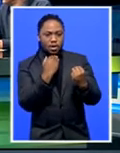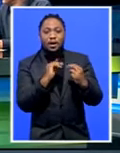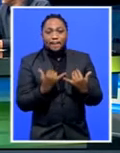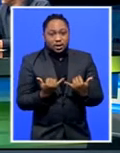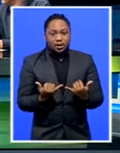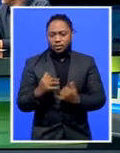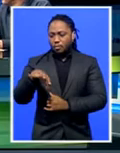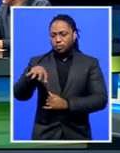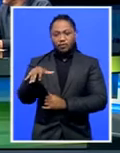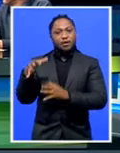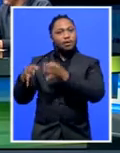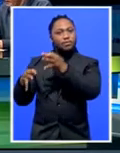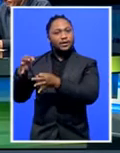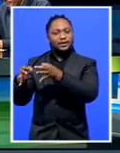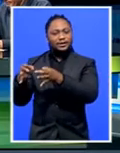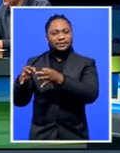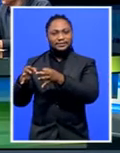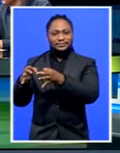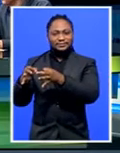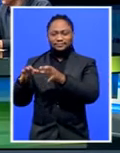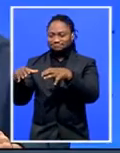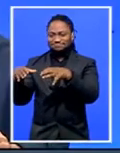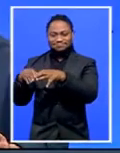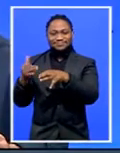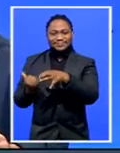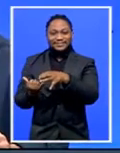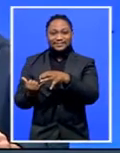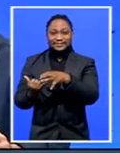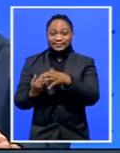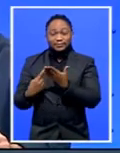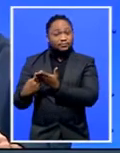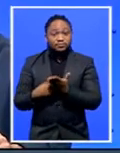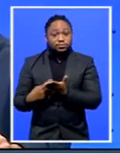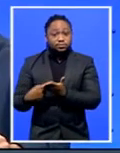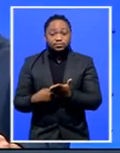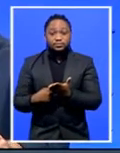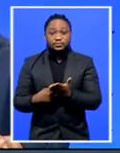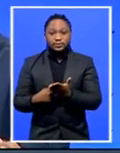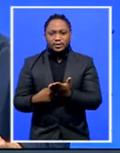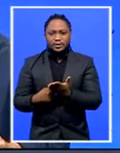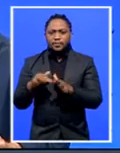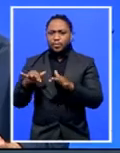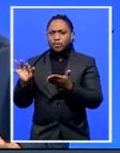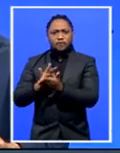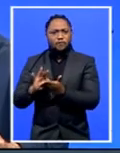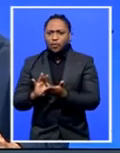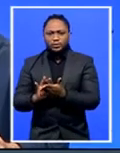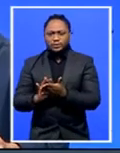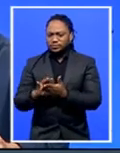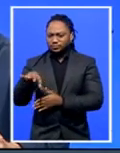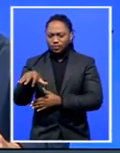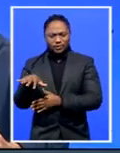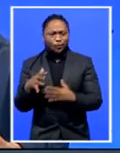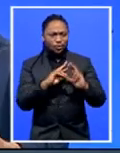provincial parties. I think it comes back to the fact that we discussed, how people would vote, whether you're voting strategically for your province or you're